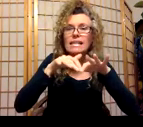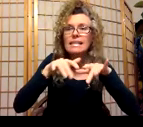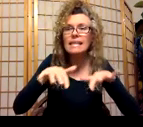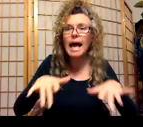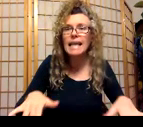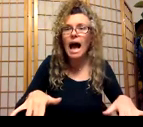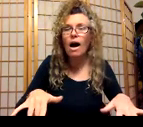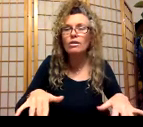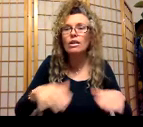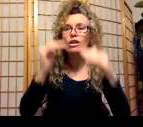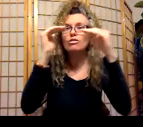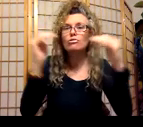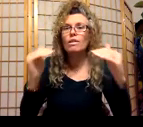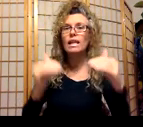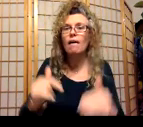below.